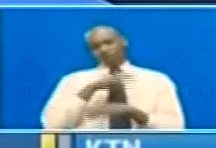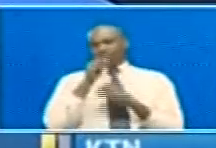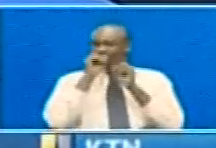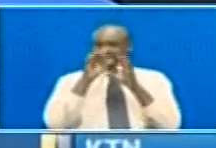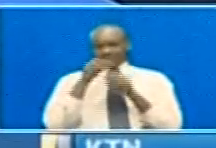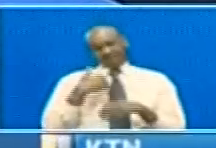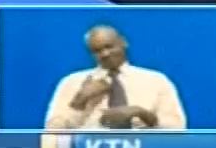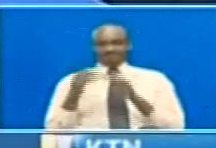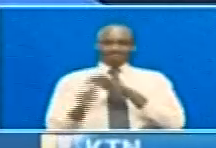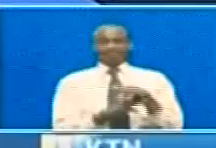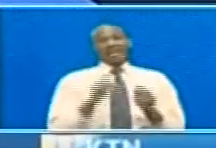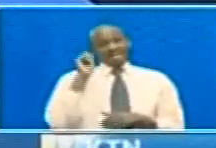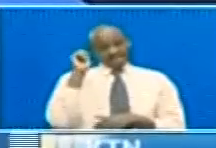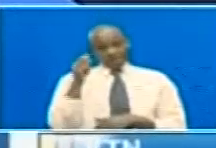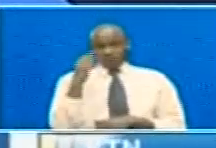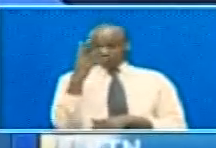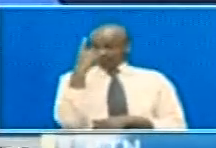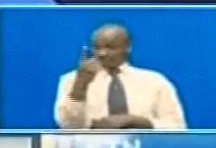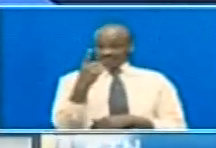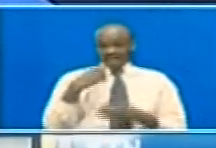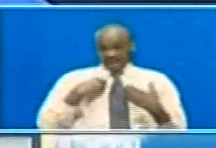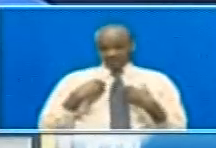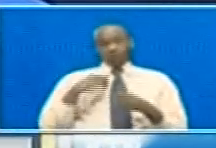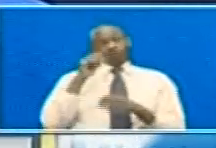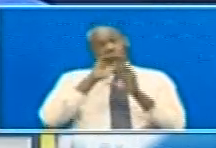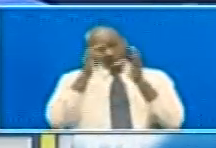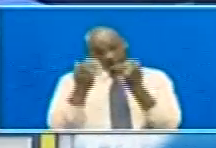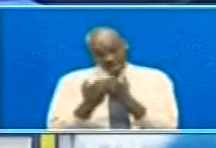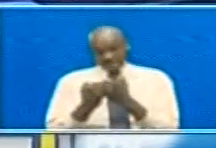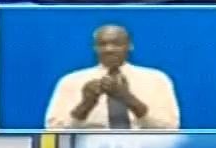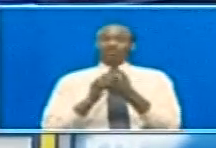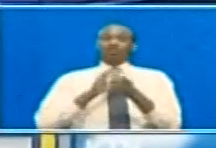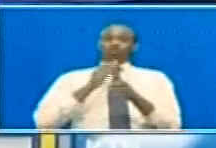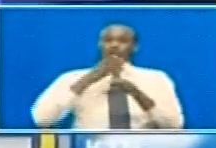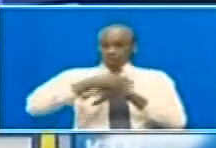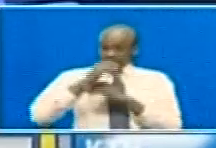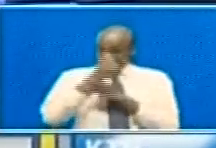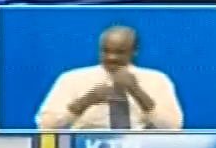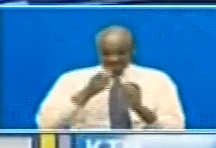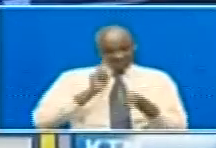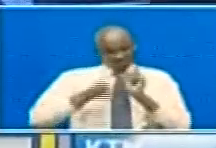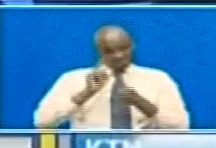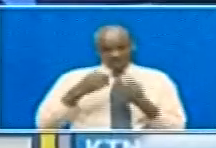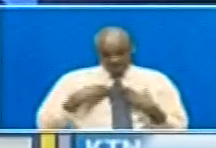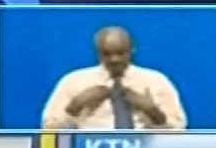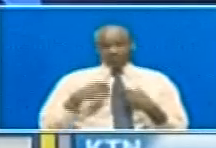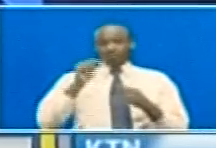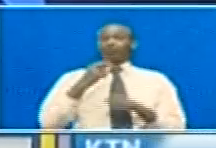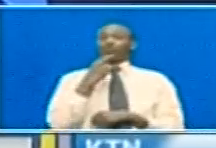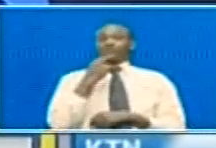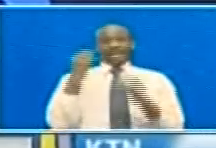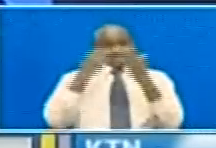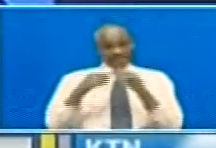moving on, the Kenyan team to the 41st edition of the World Cross Country Championships will depart for China Tuesday night for the Global